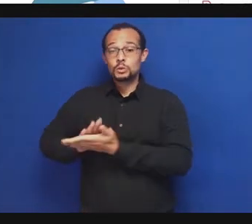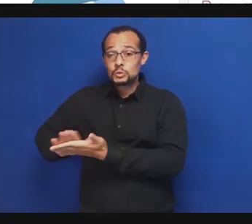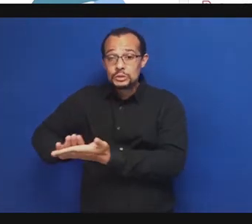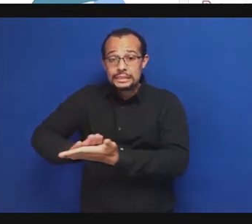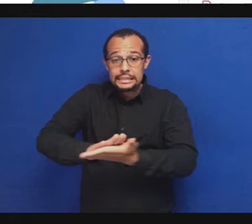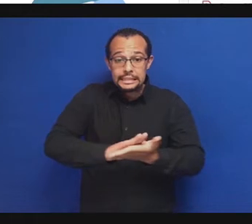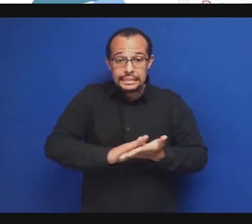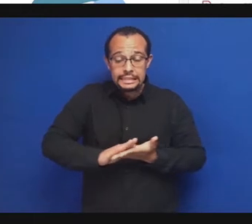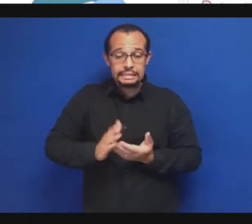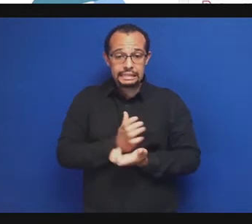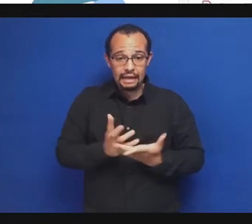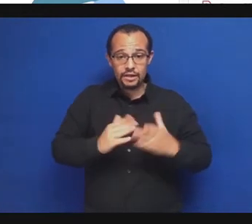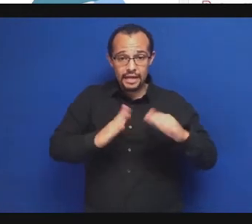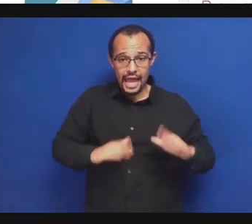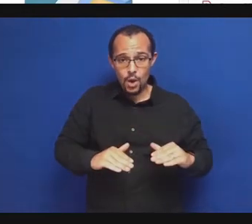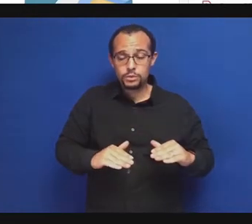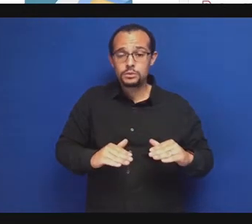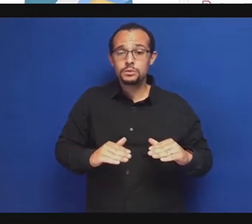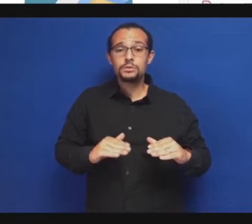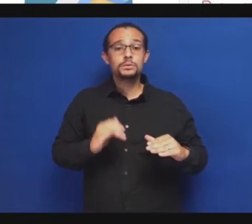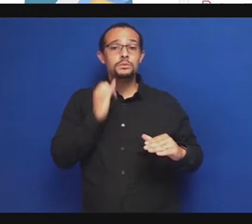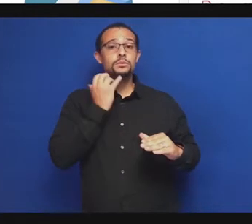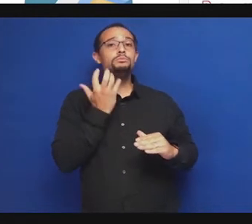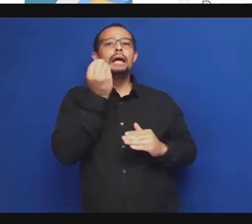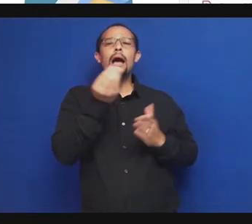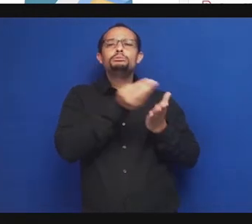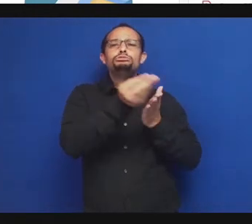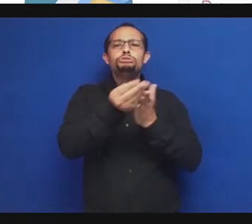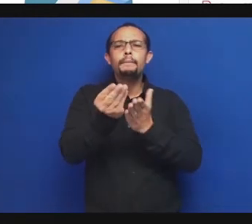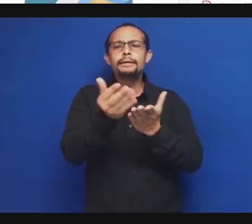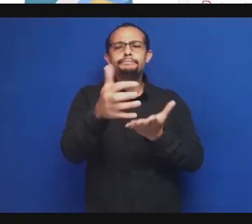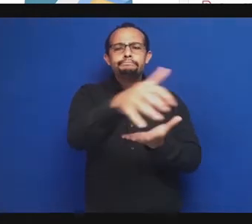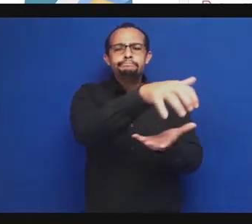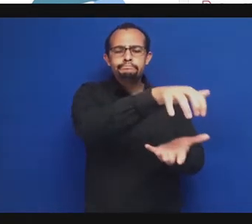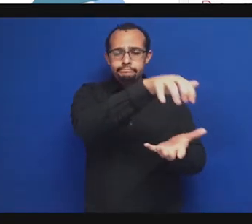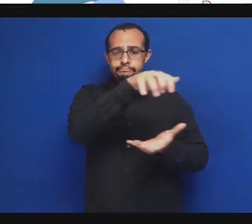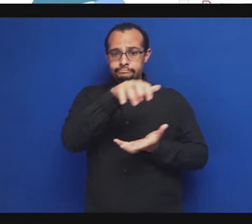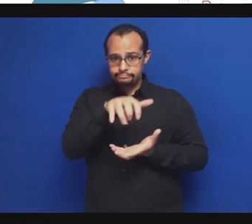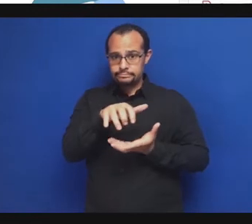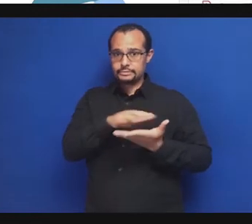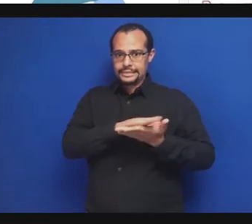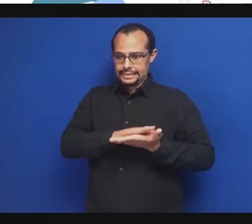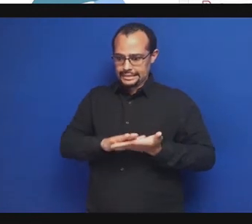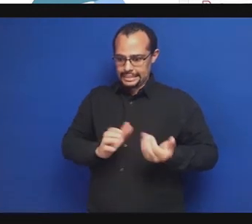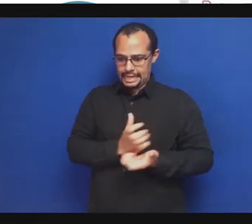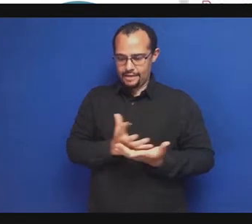washing that we discussed from Teaching Mama as well. You can access this information on